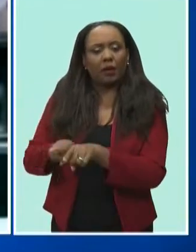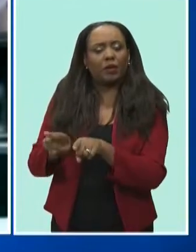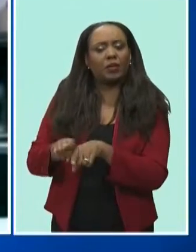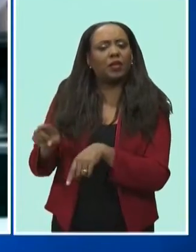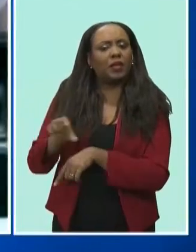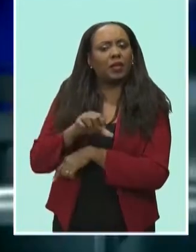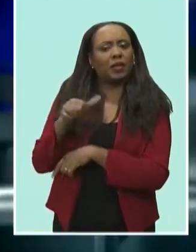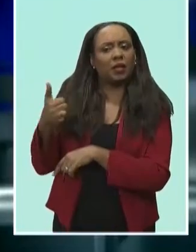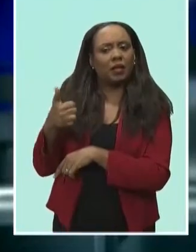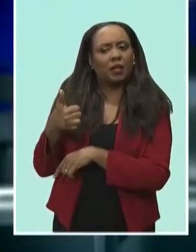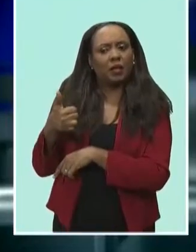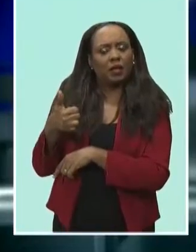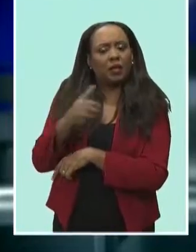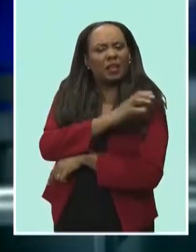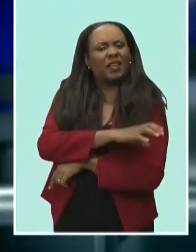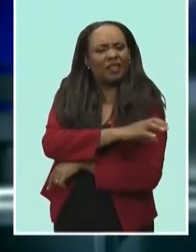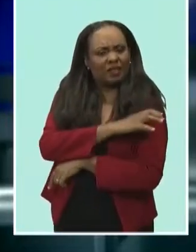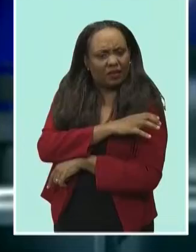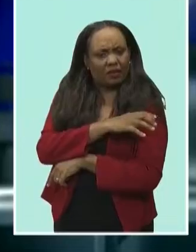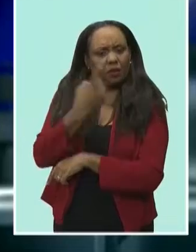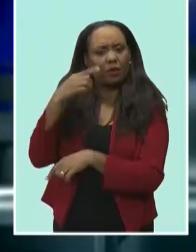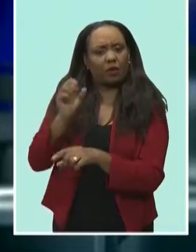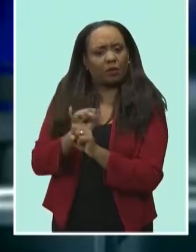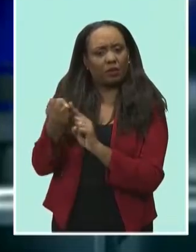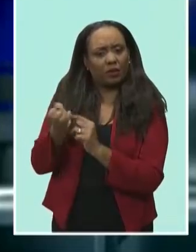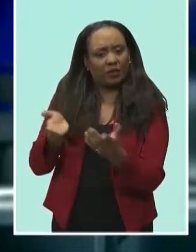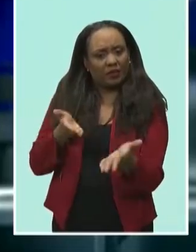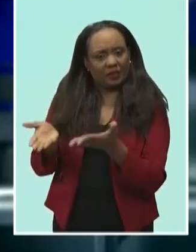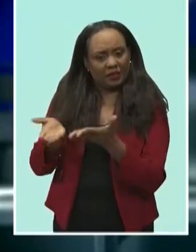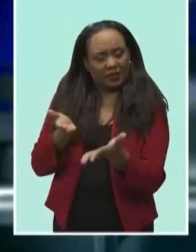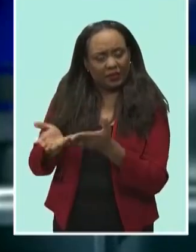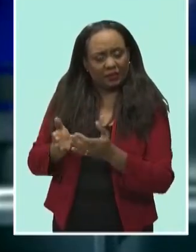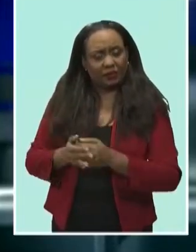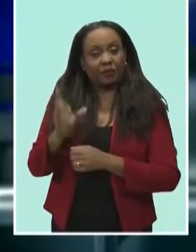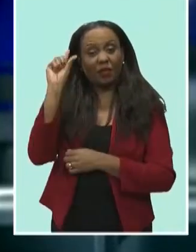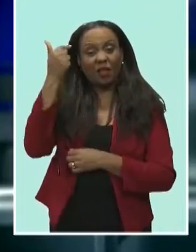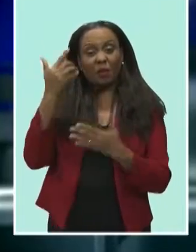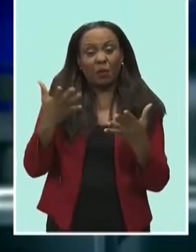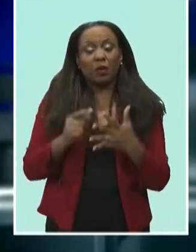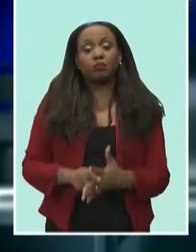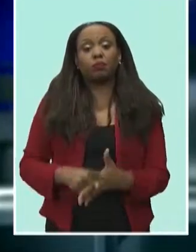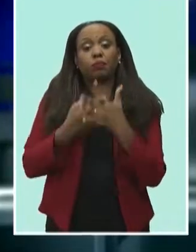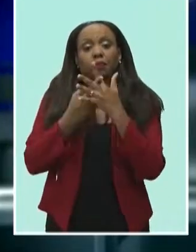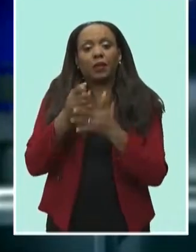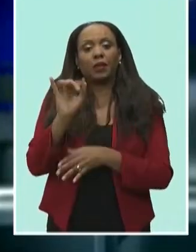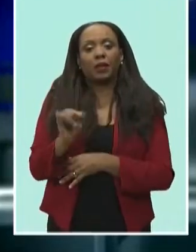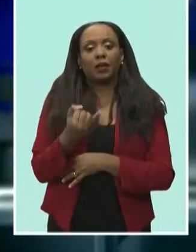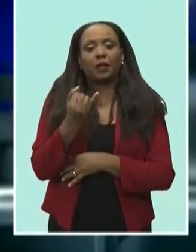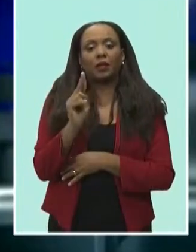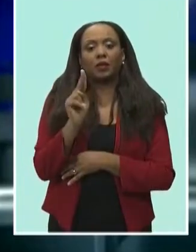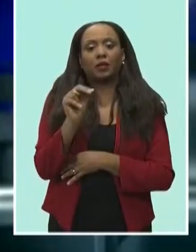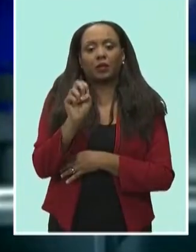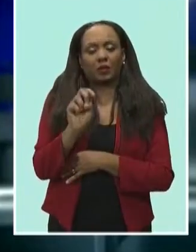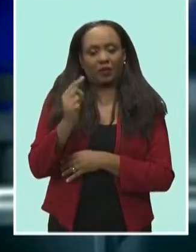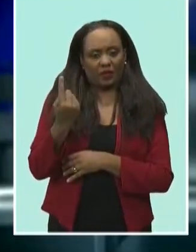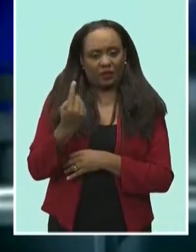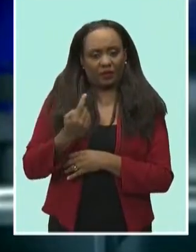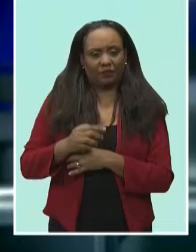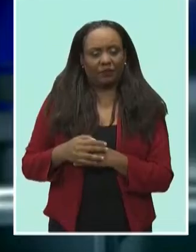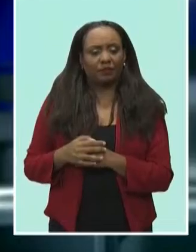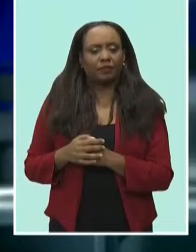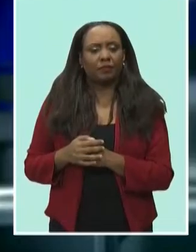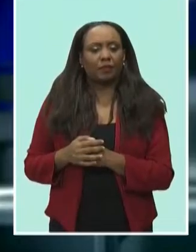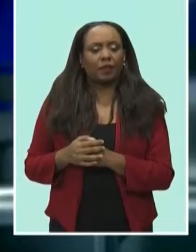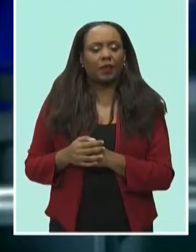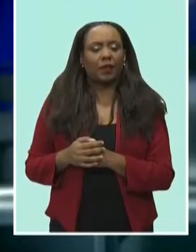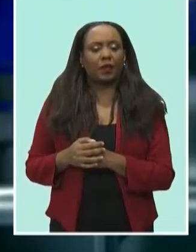Services Complex. The minister says government is working assiduously to get this up and running by June 1st as promised. And this is expected